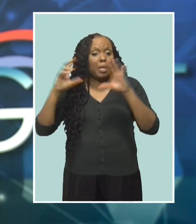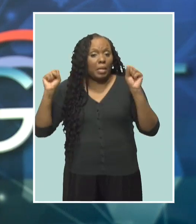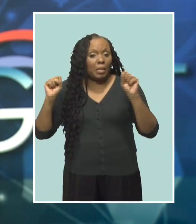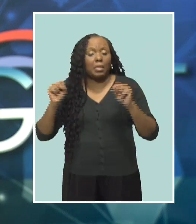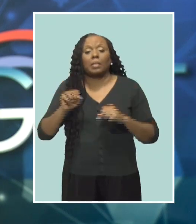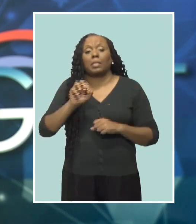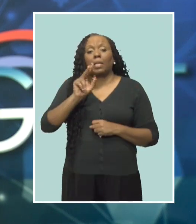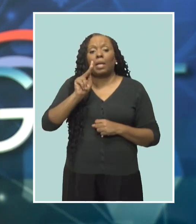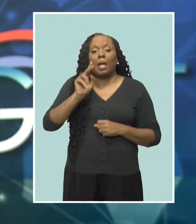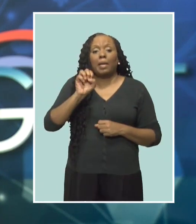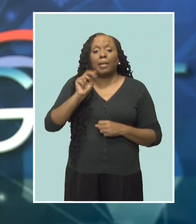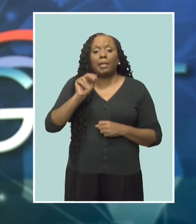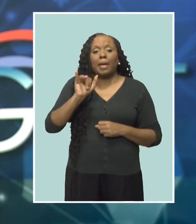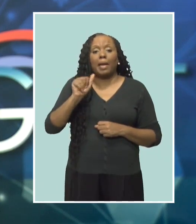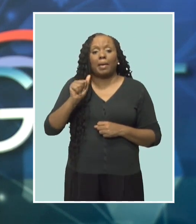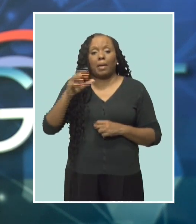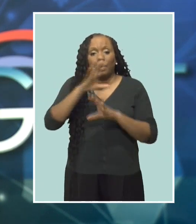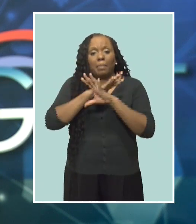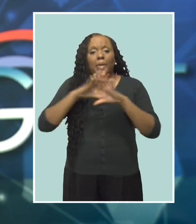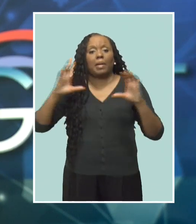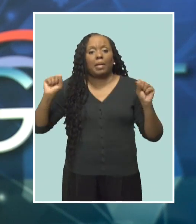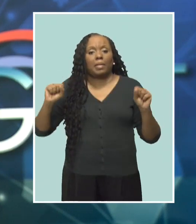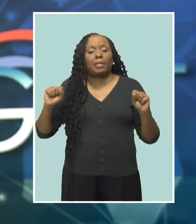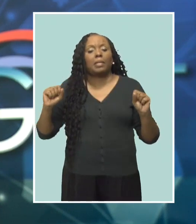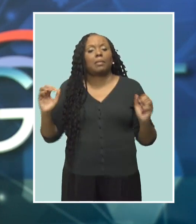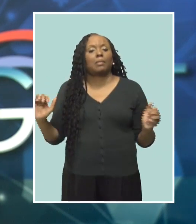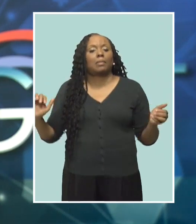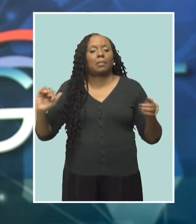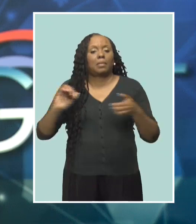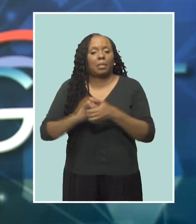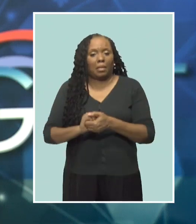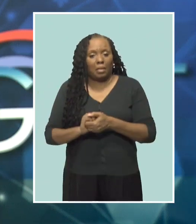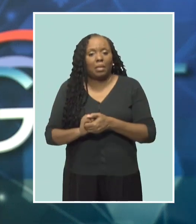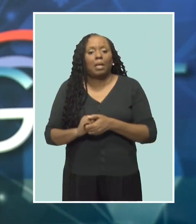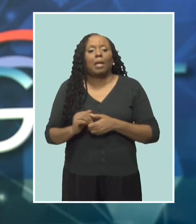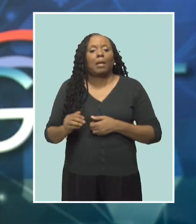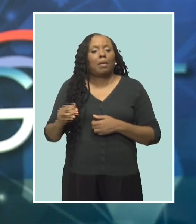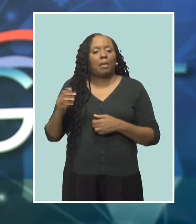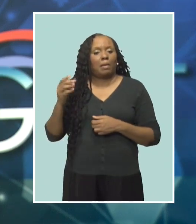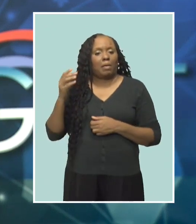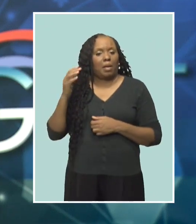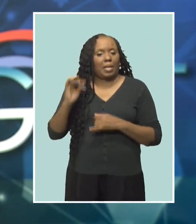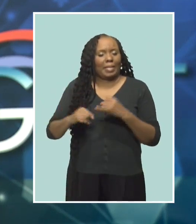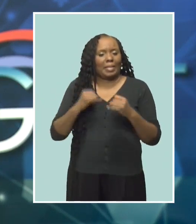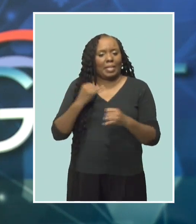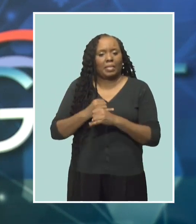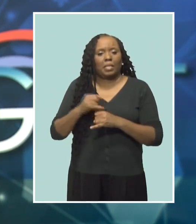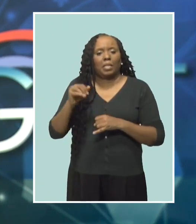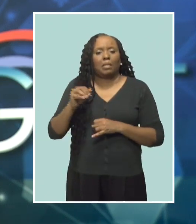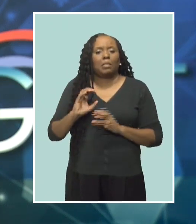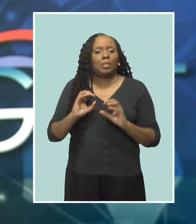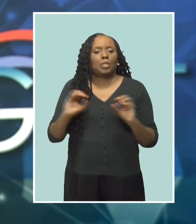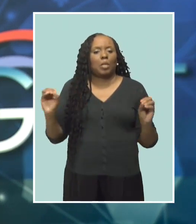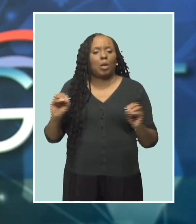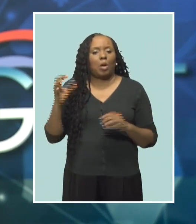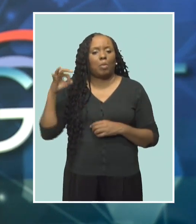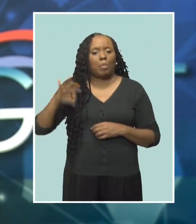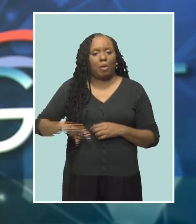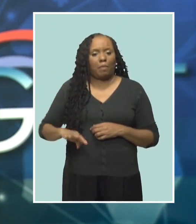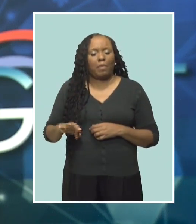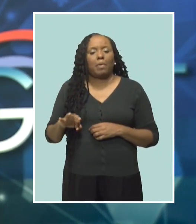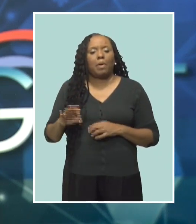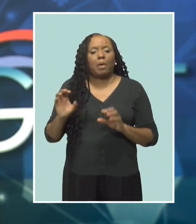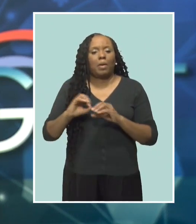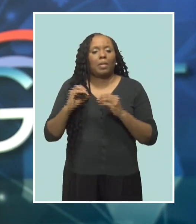William Ruto proposed the Solidarity Levy in a joint op-ed in Project Syndicate, an international